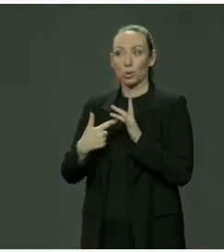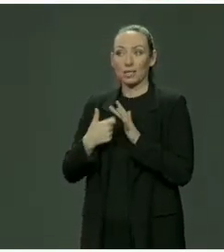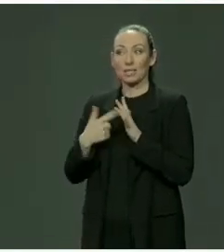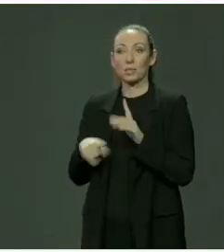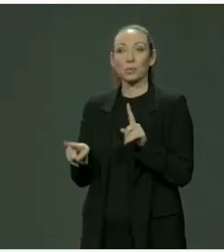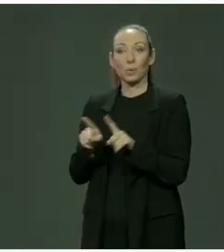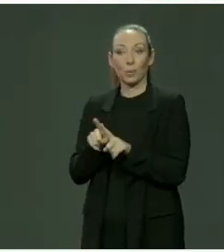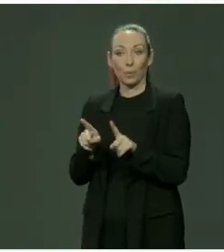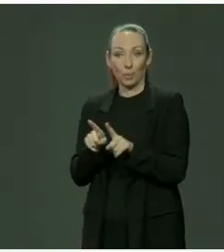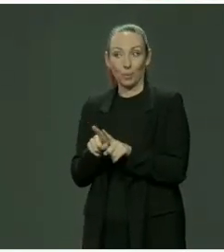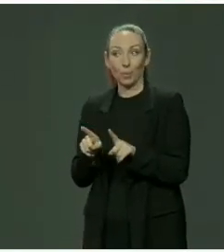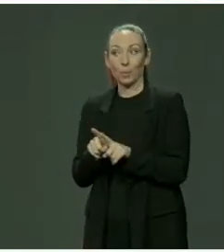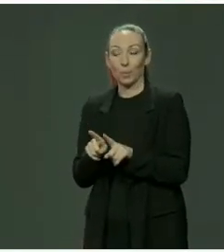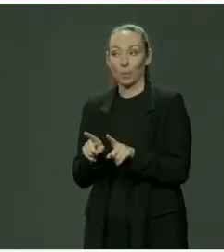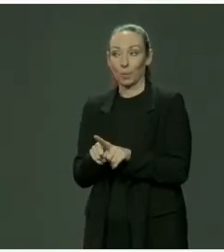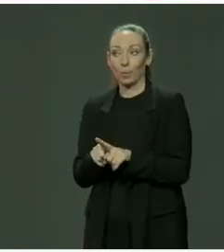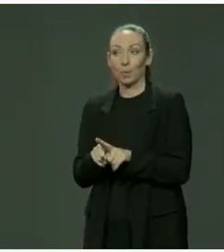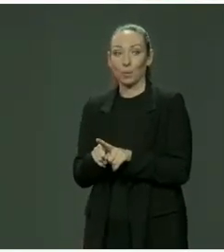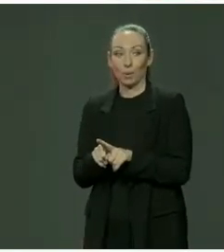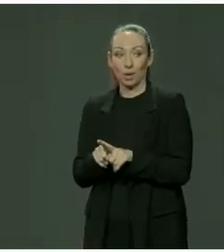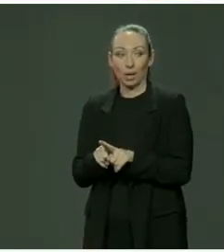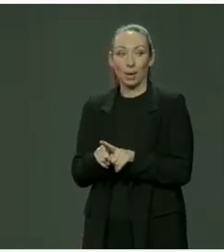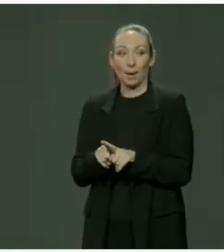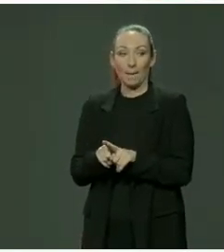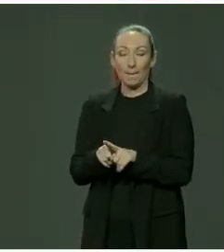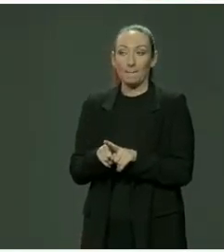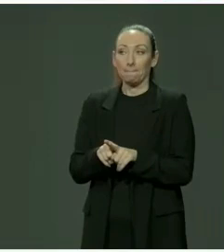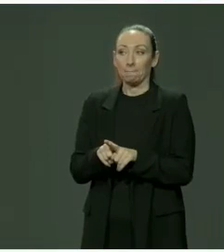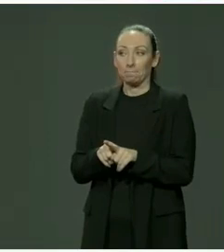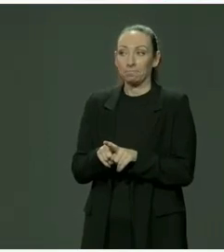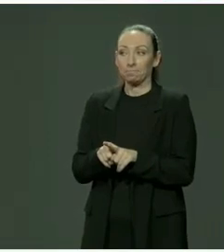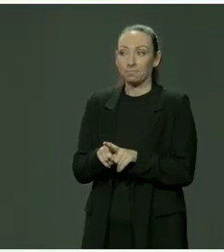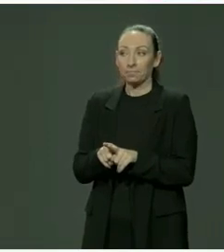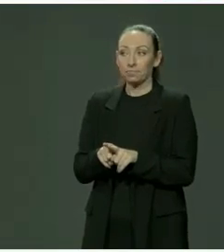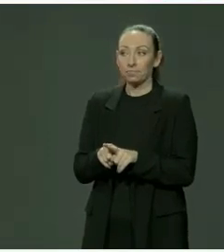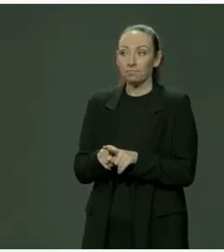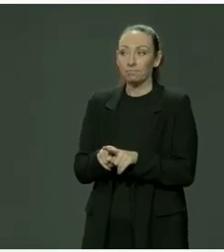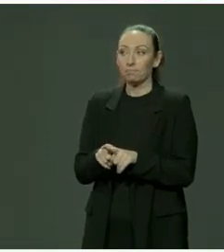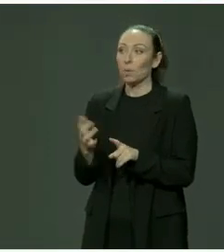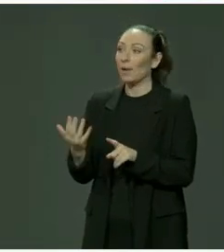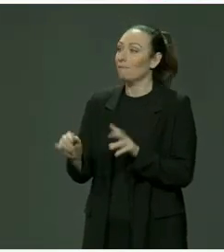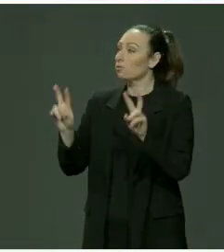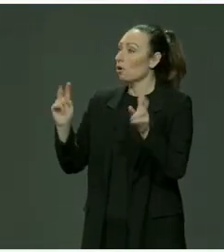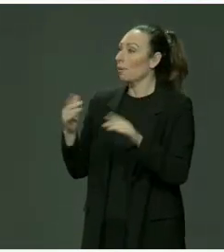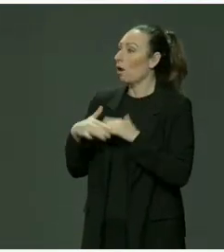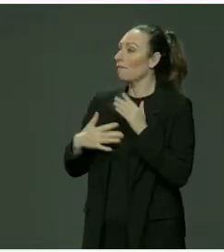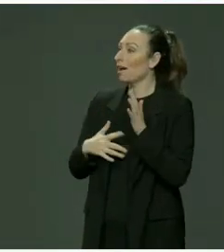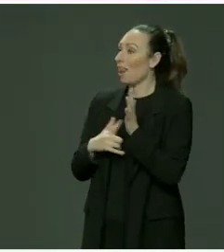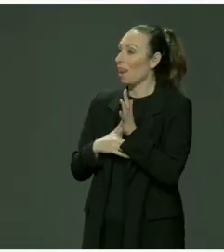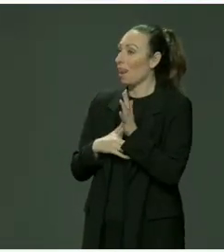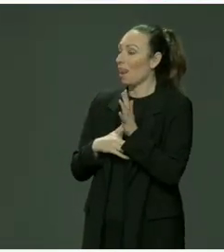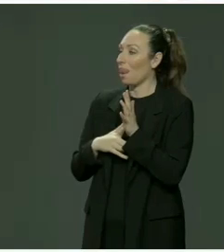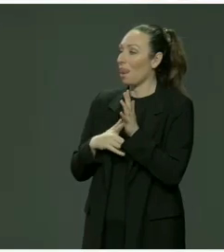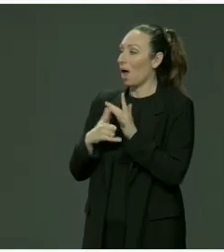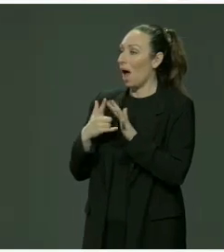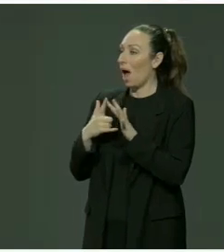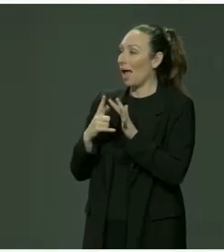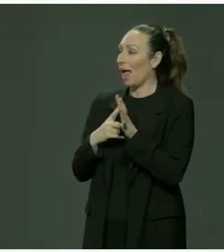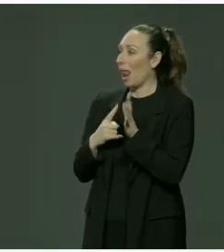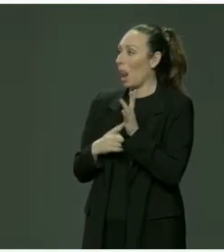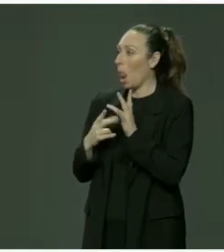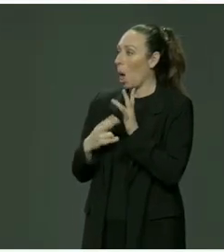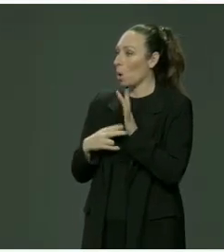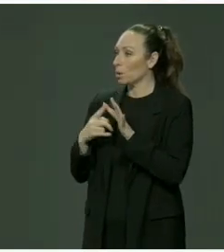And there's a topic called liar loans, which talks about the